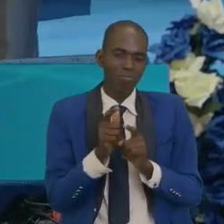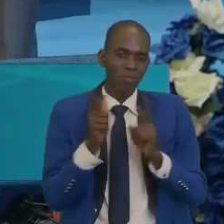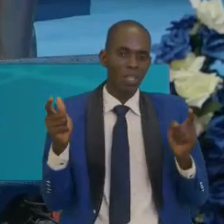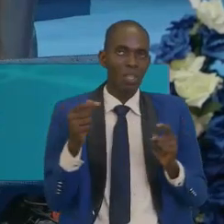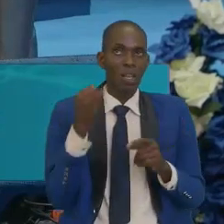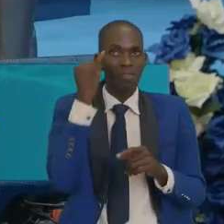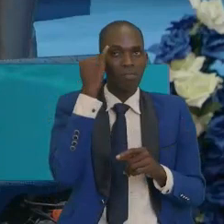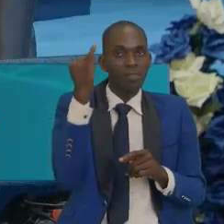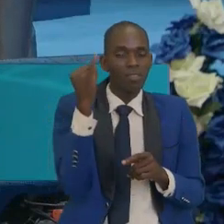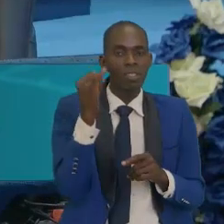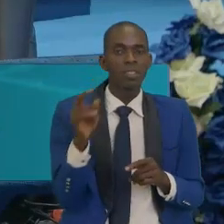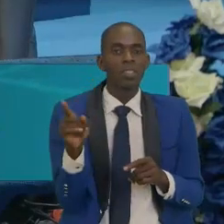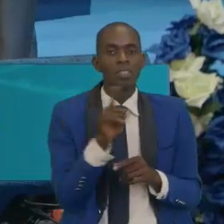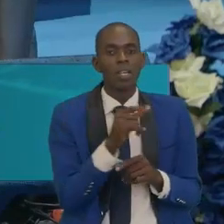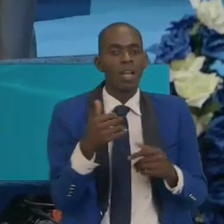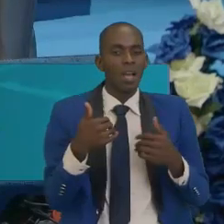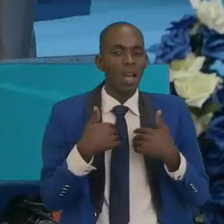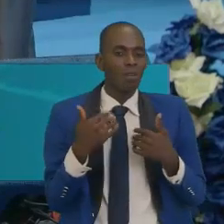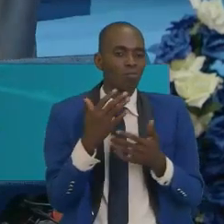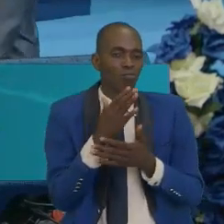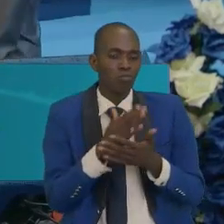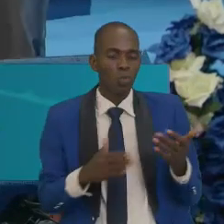They have some blocked mind.